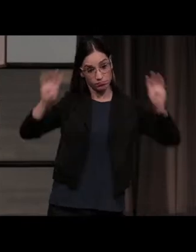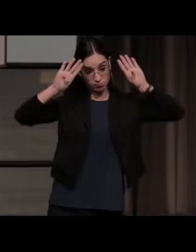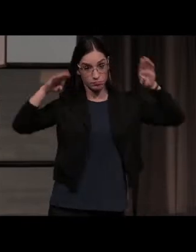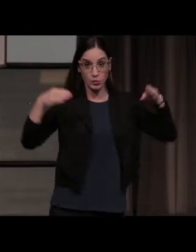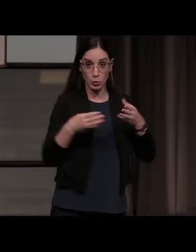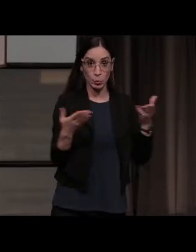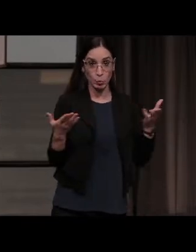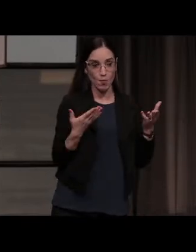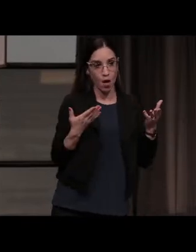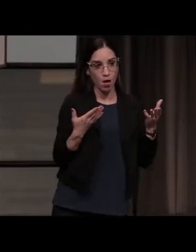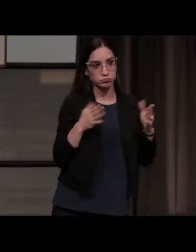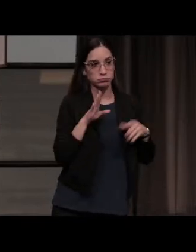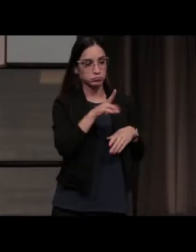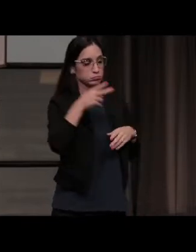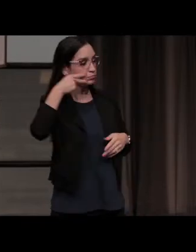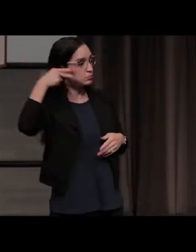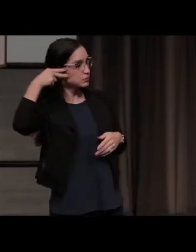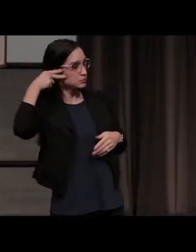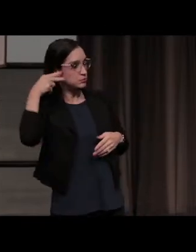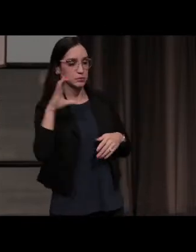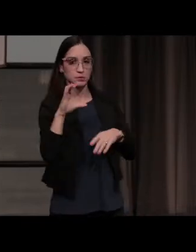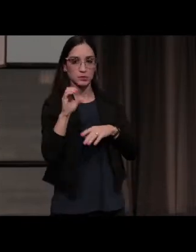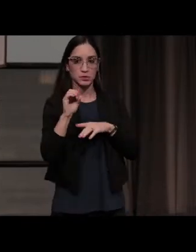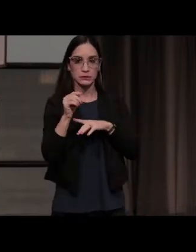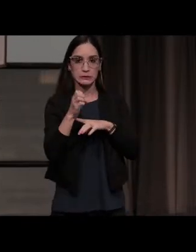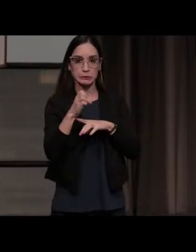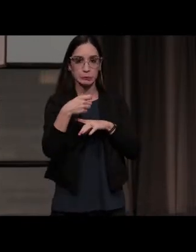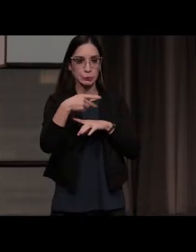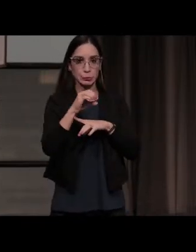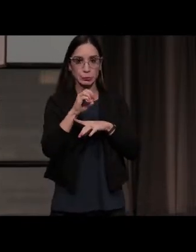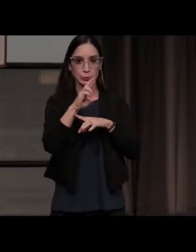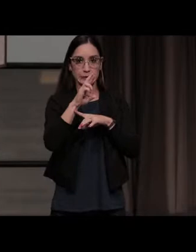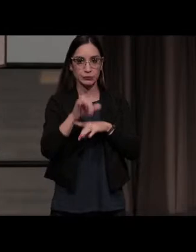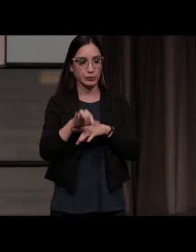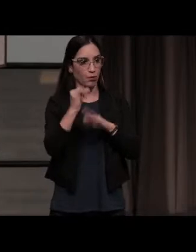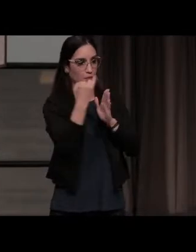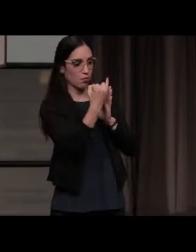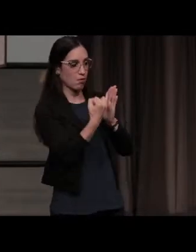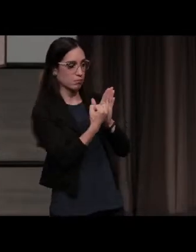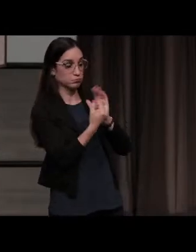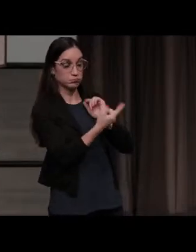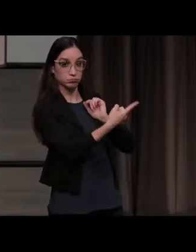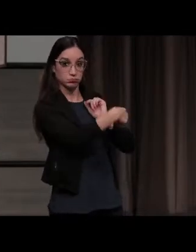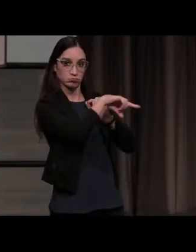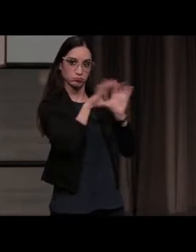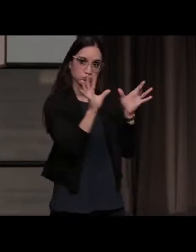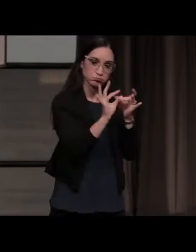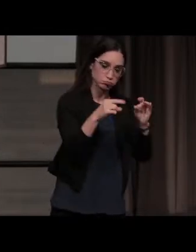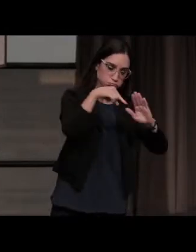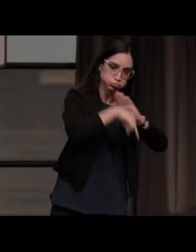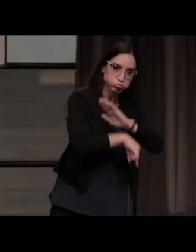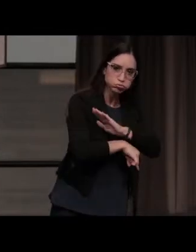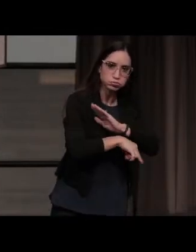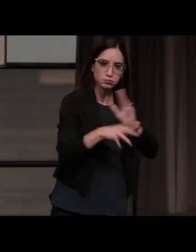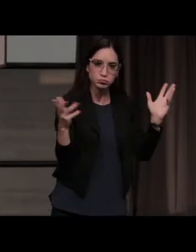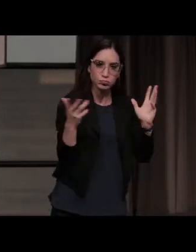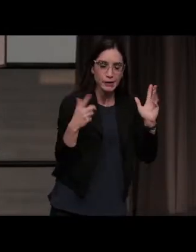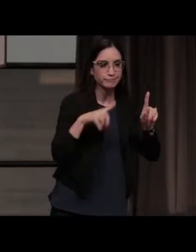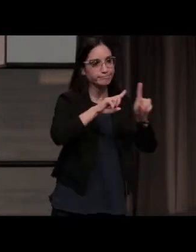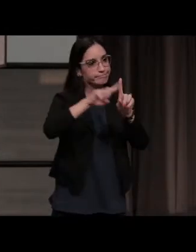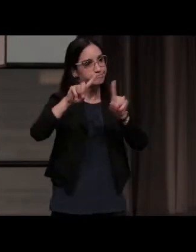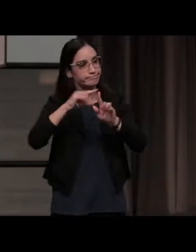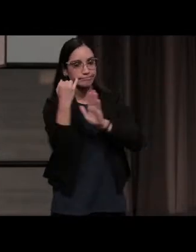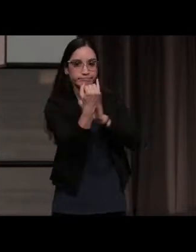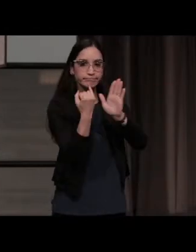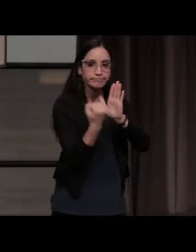indigenous contemporary art of the South Florida Miccosukee and Seminole tribes. The panel will present and discuss the art of various Miccosukee